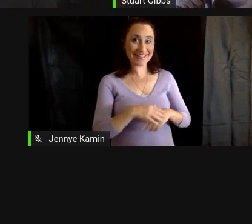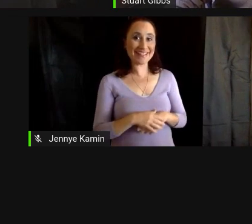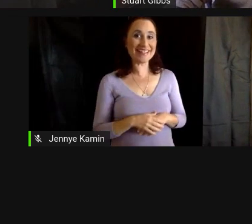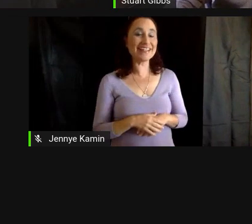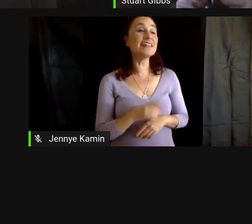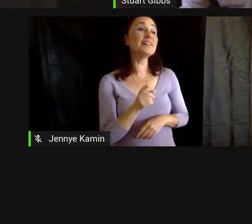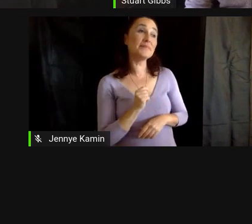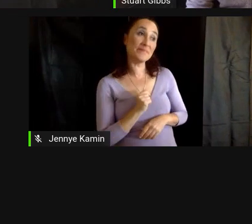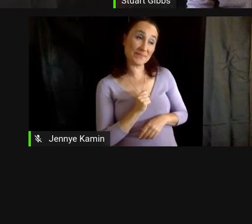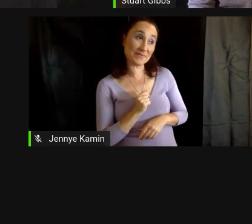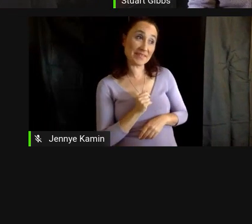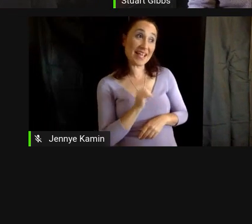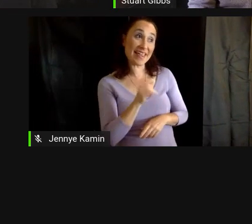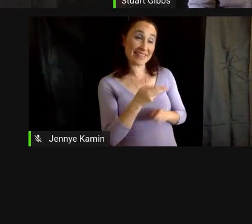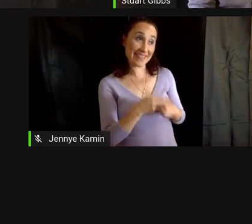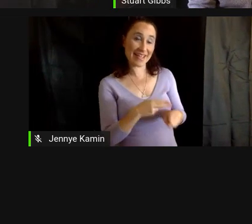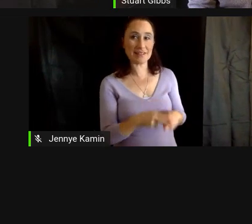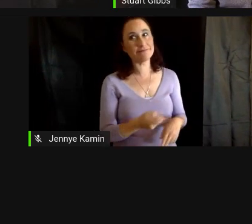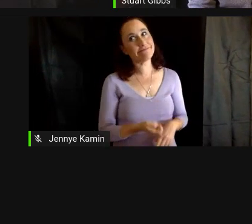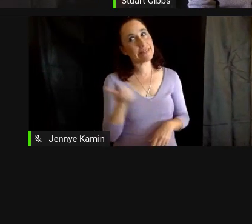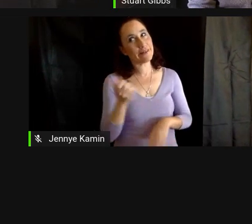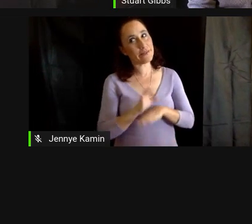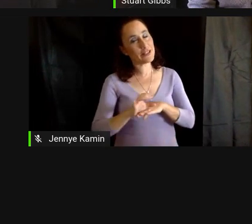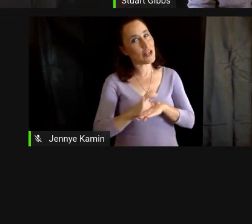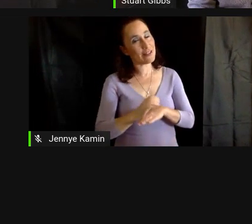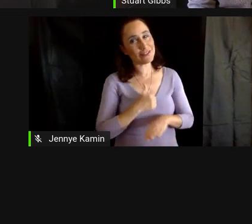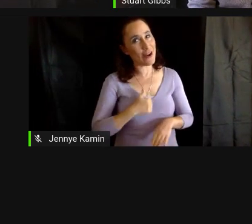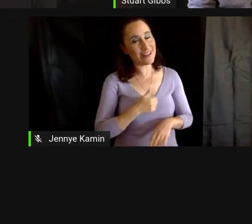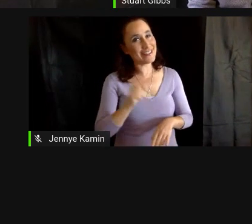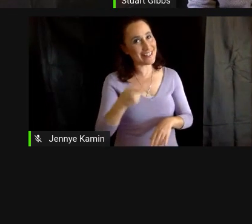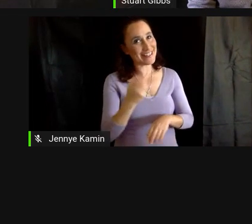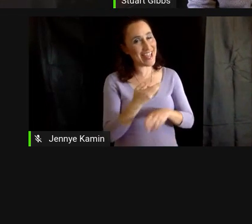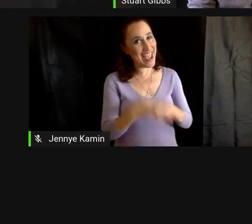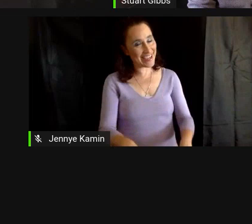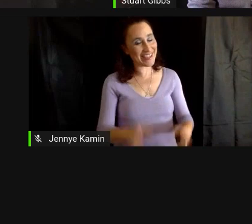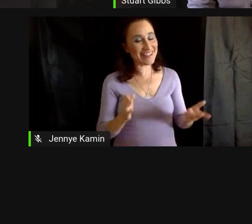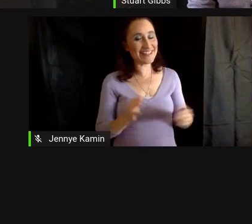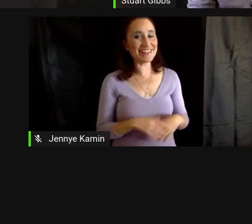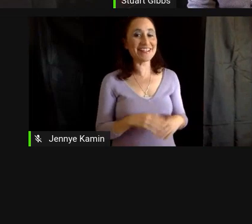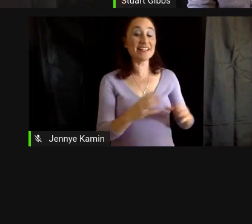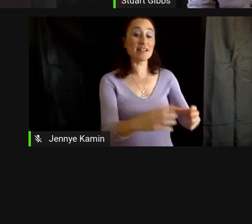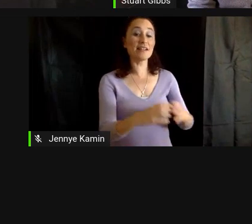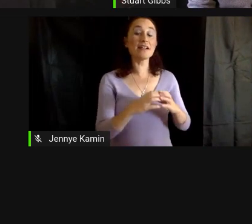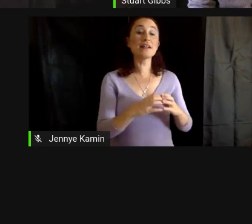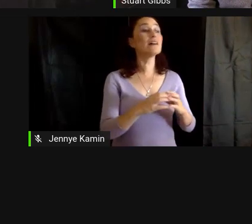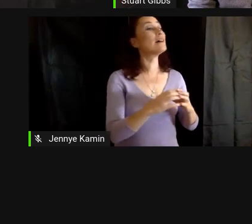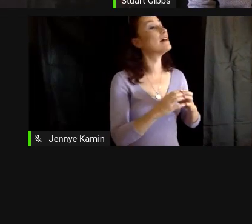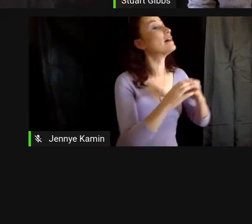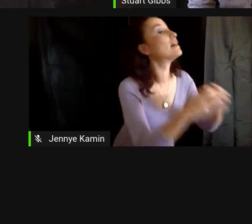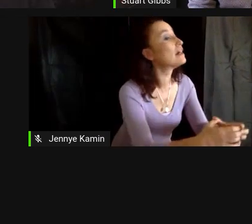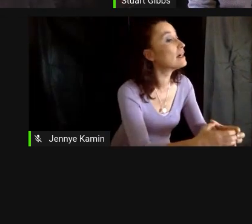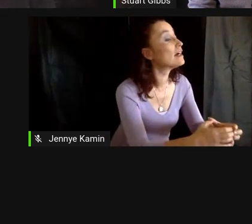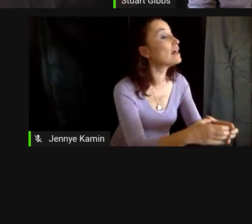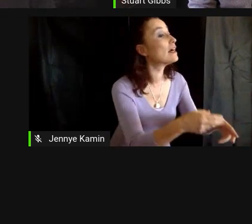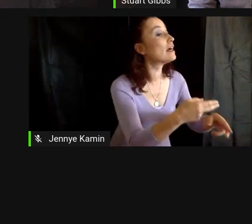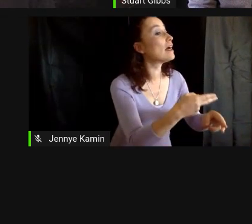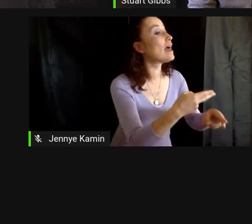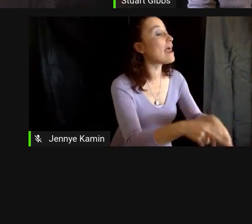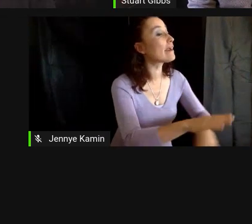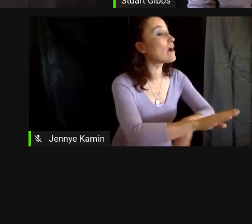And says, take this egg. I'm getting rid of the chocolate part, Max. It's just an egg, okay? And take this egg and put it